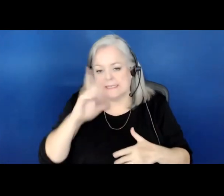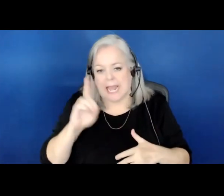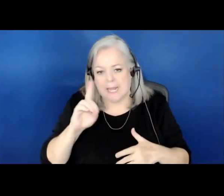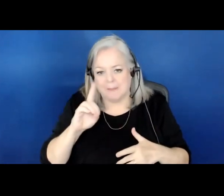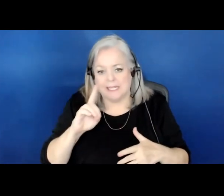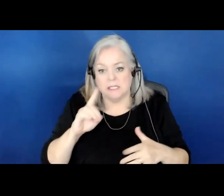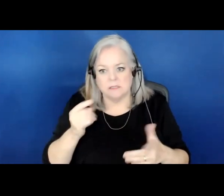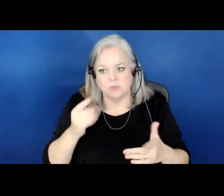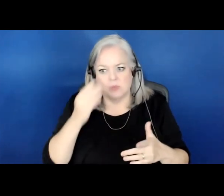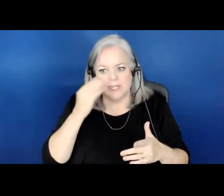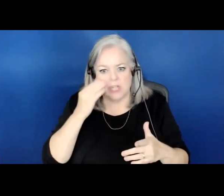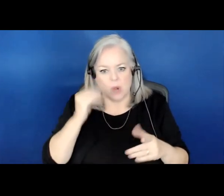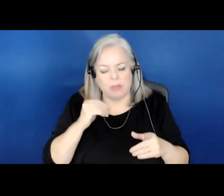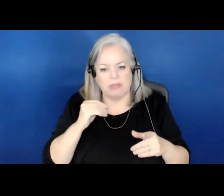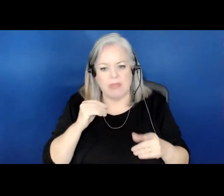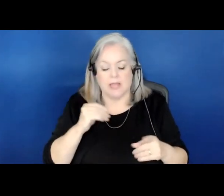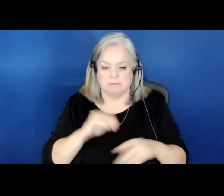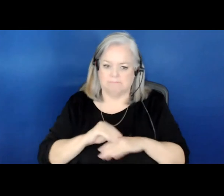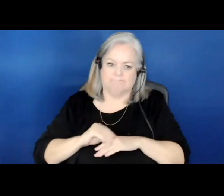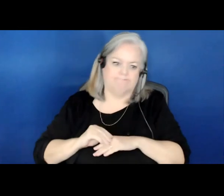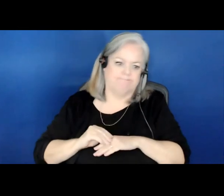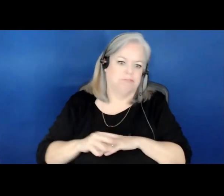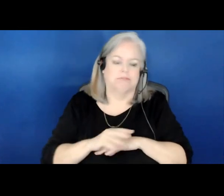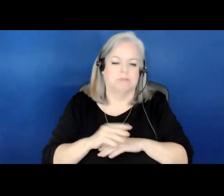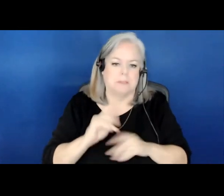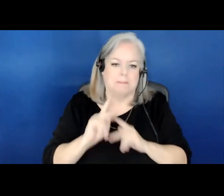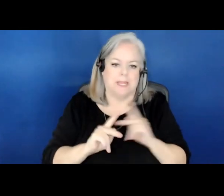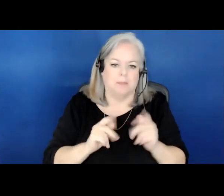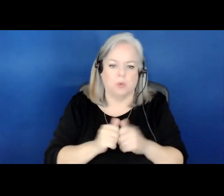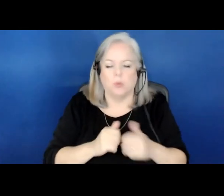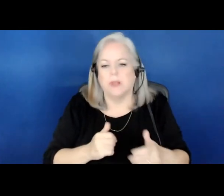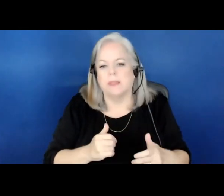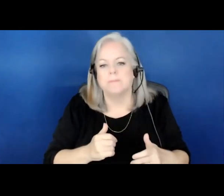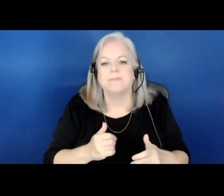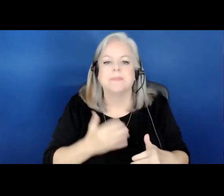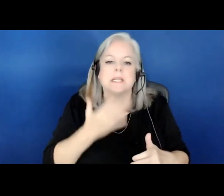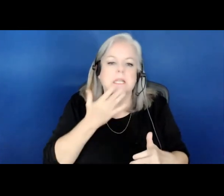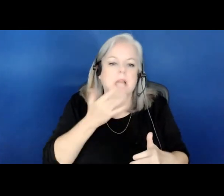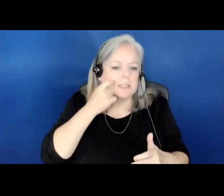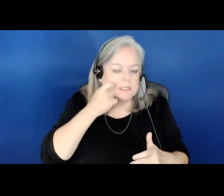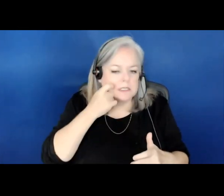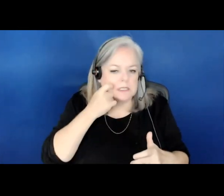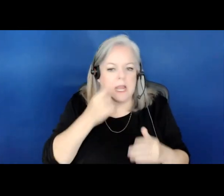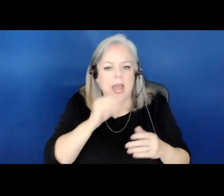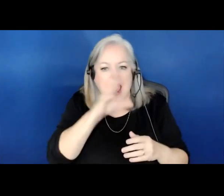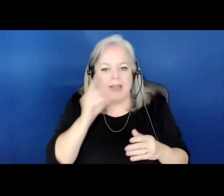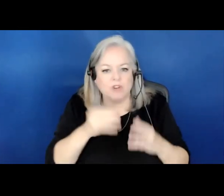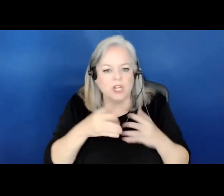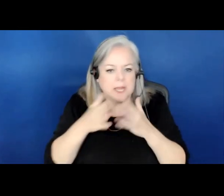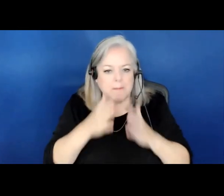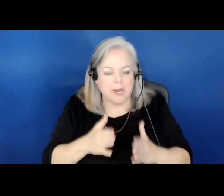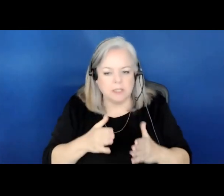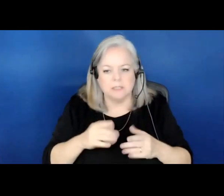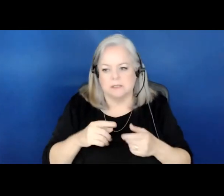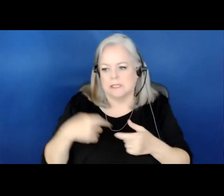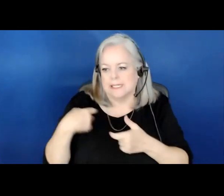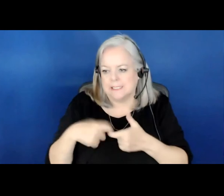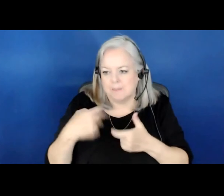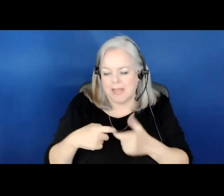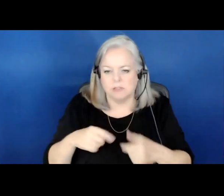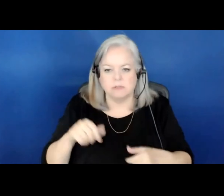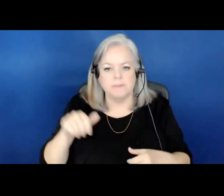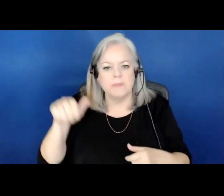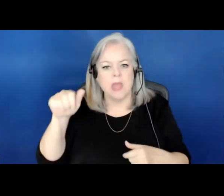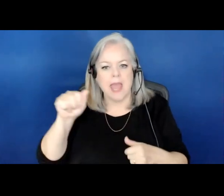disproportionately impacts people of color, African Americans, Hispanics, Asian